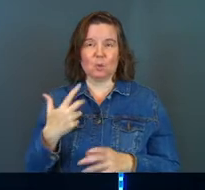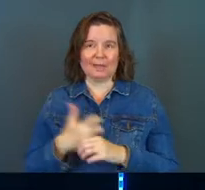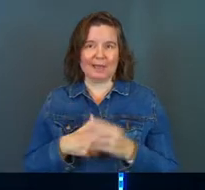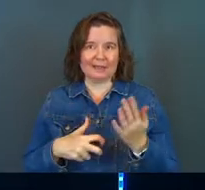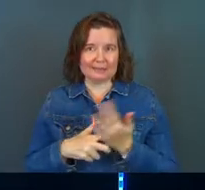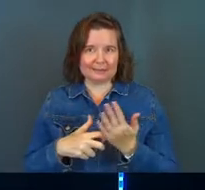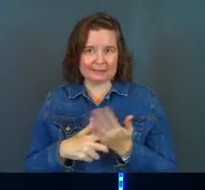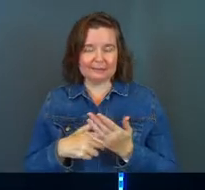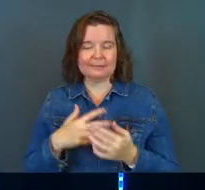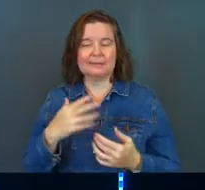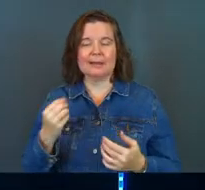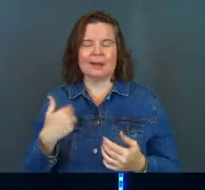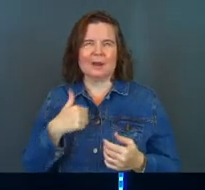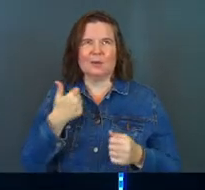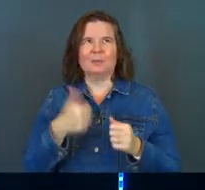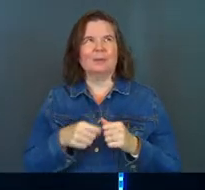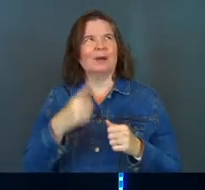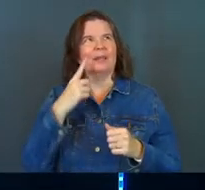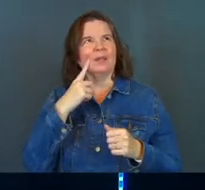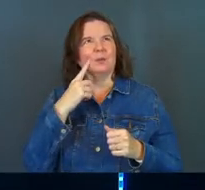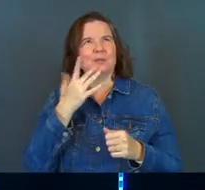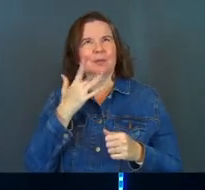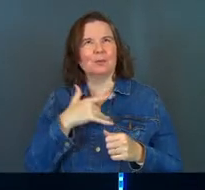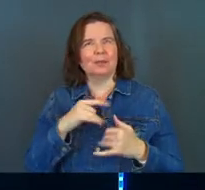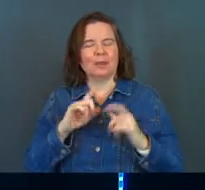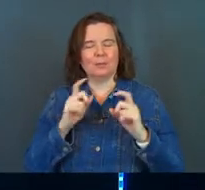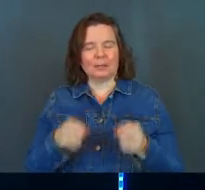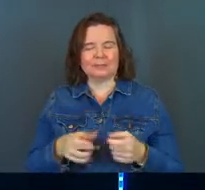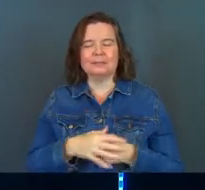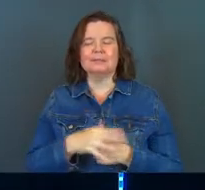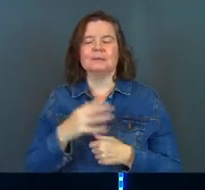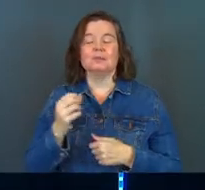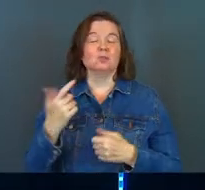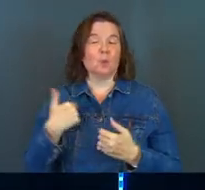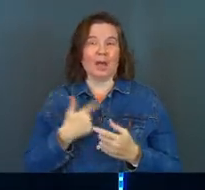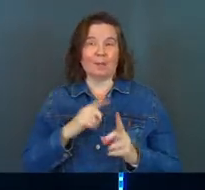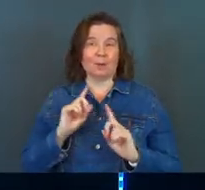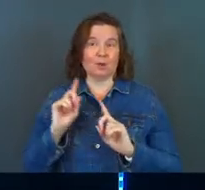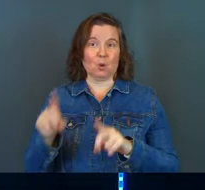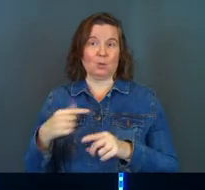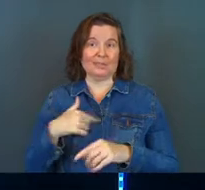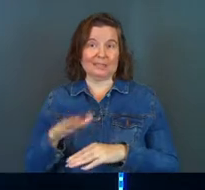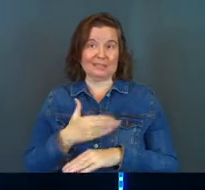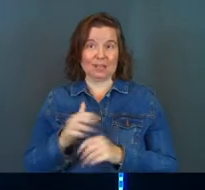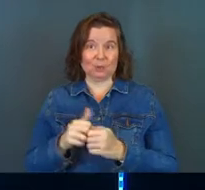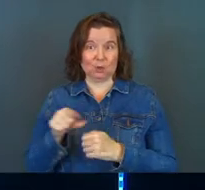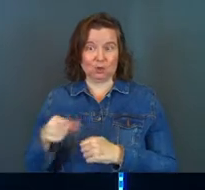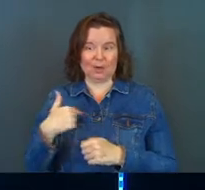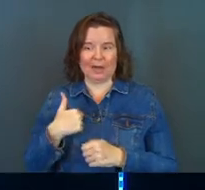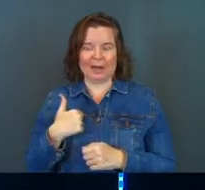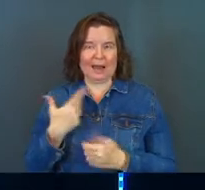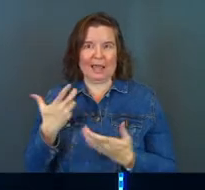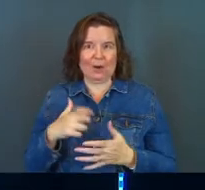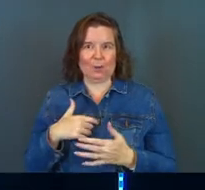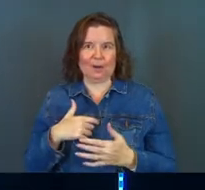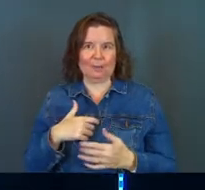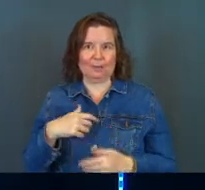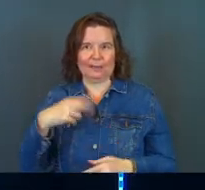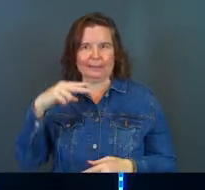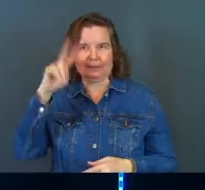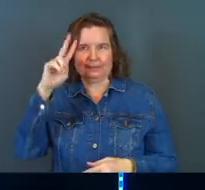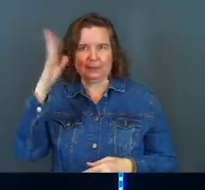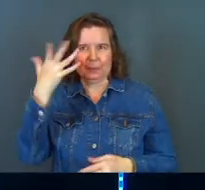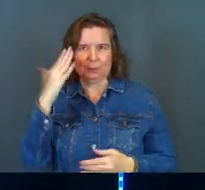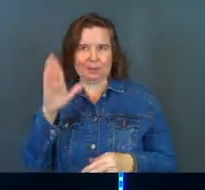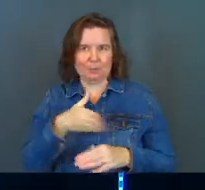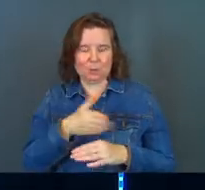got the tickets, and I don't even remember. I think it was a birthday present, and so I'm about to go to this concert with her, right? And like, I don't want to be the dumb dad who